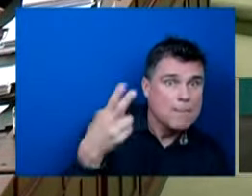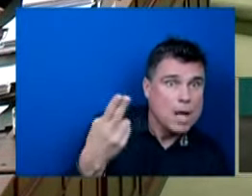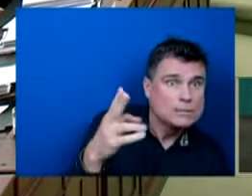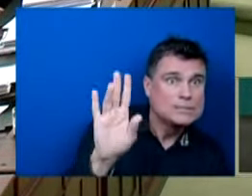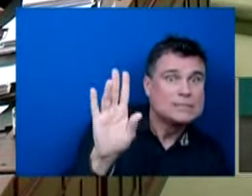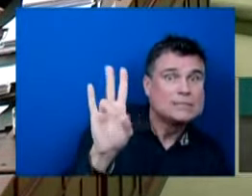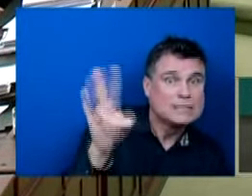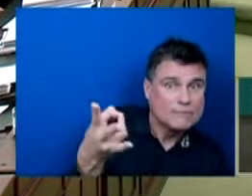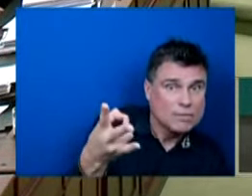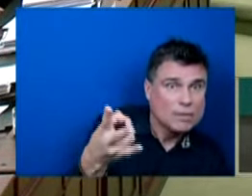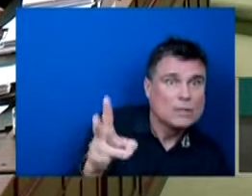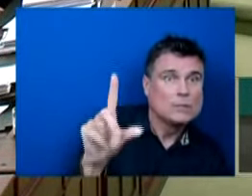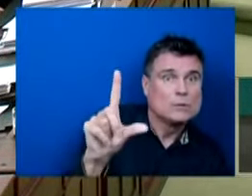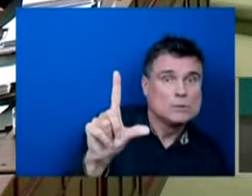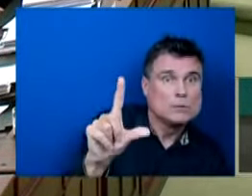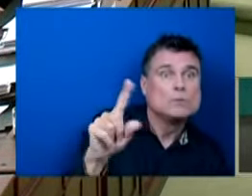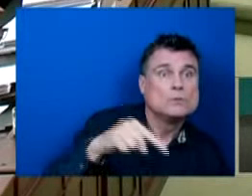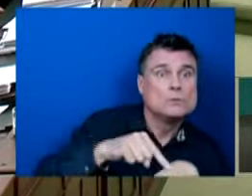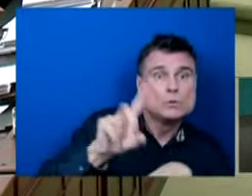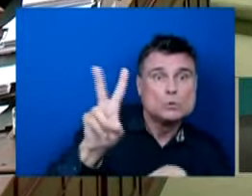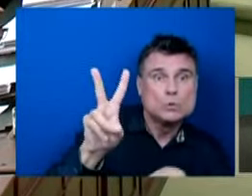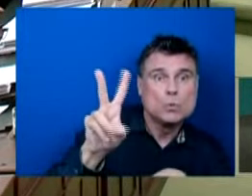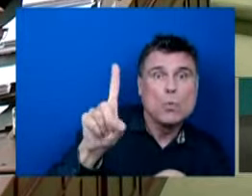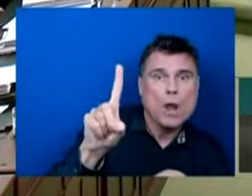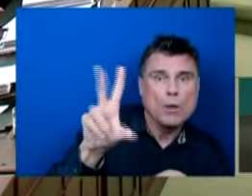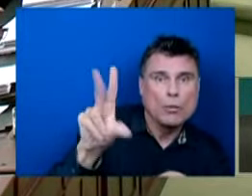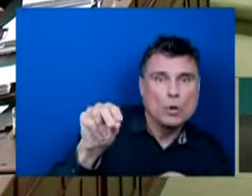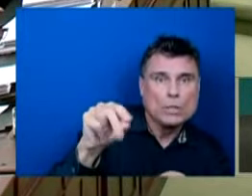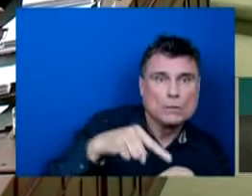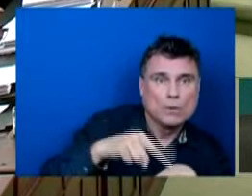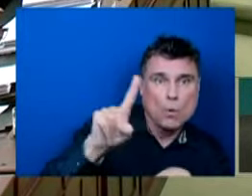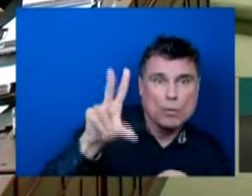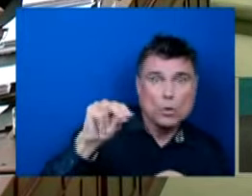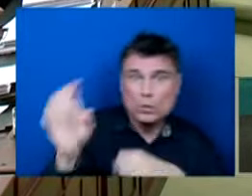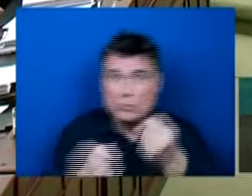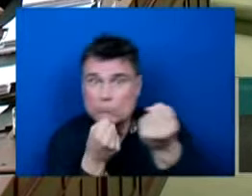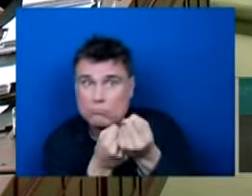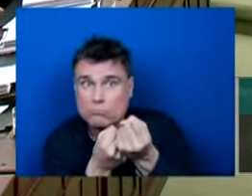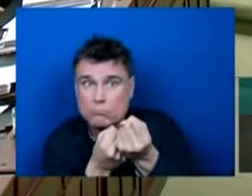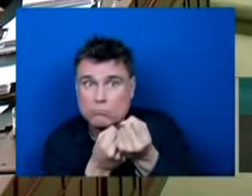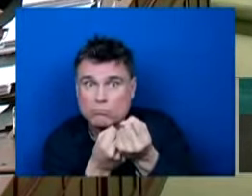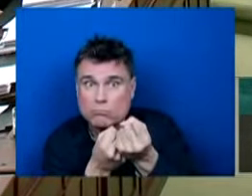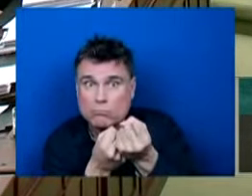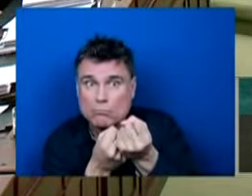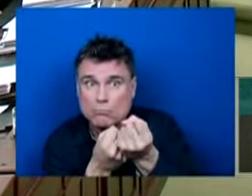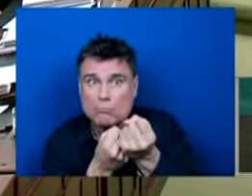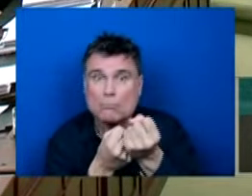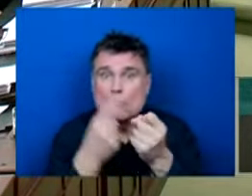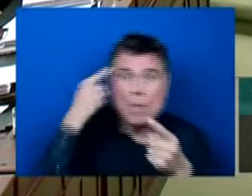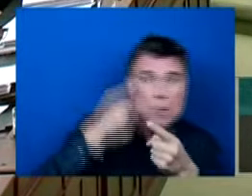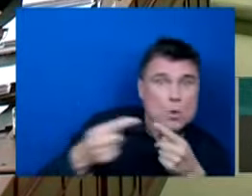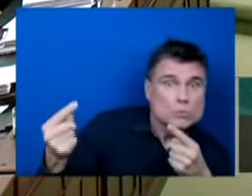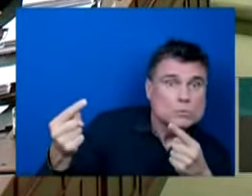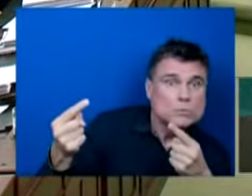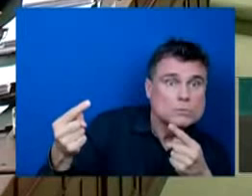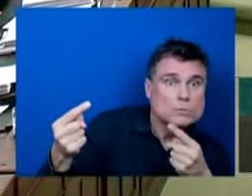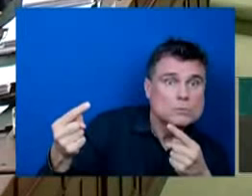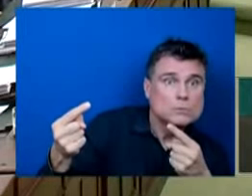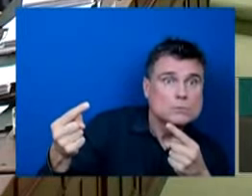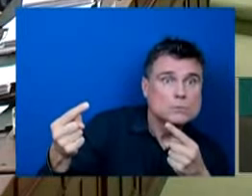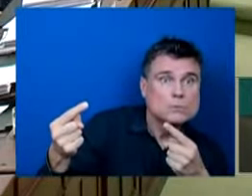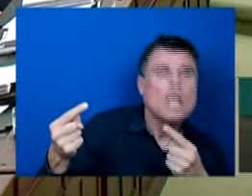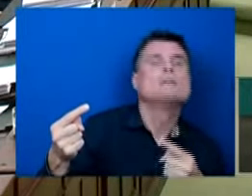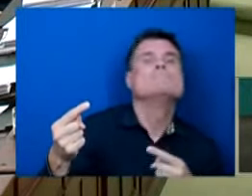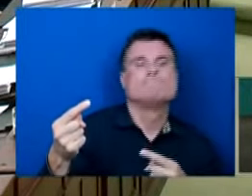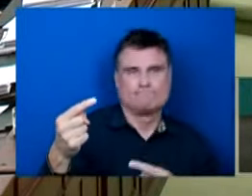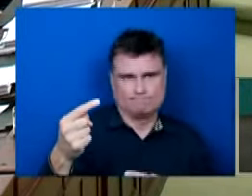p.m., all those in favour of the motion, please say aye. Aye. Any opposed, please say no. In my opinion, the ayes have it. That motion